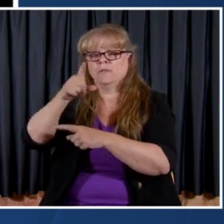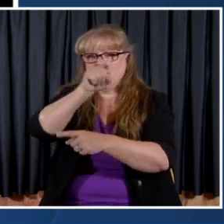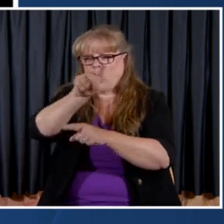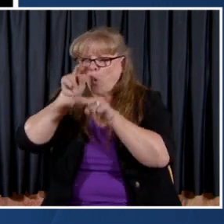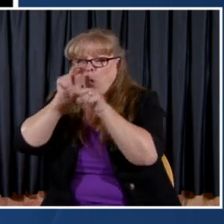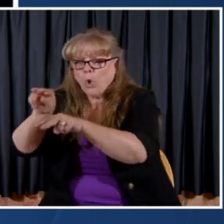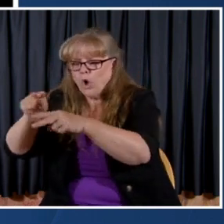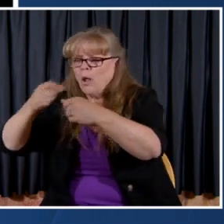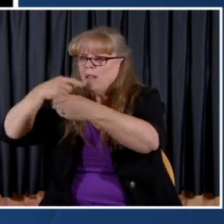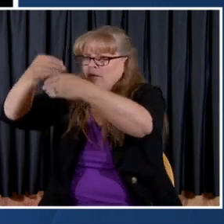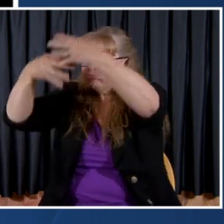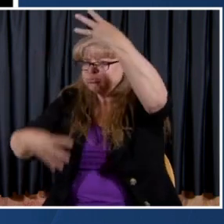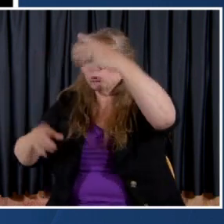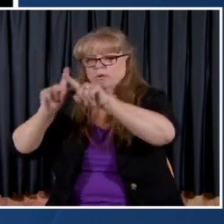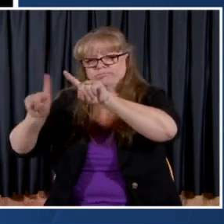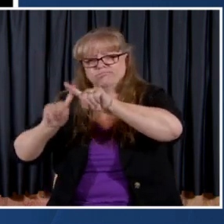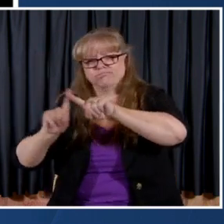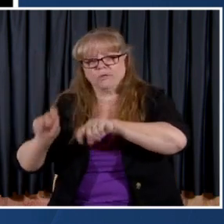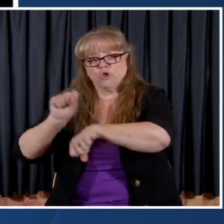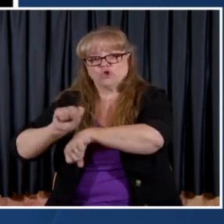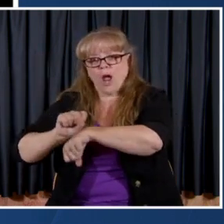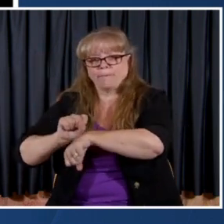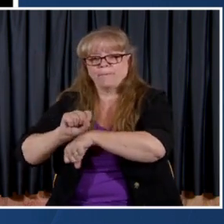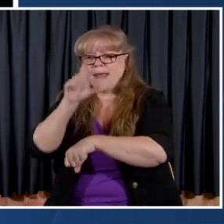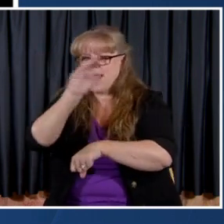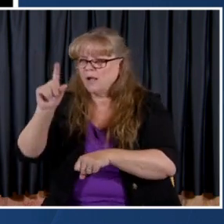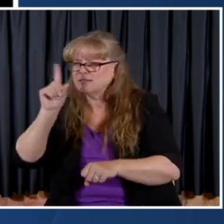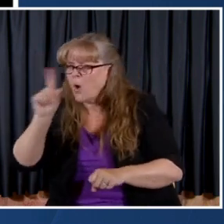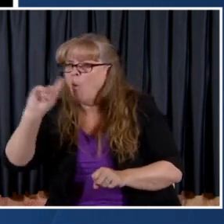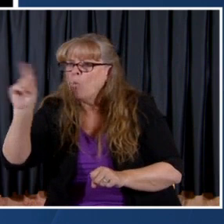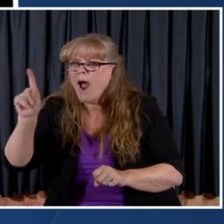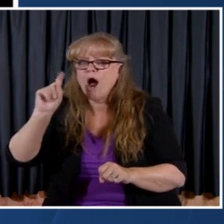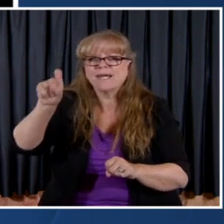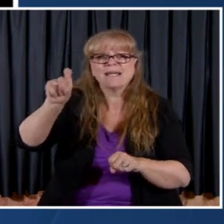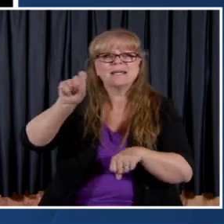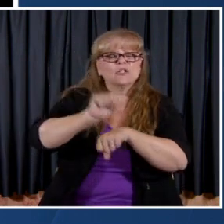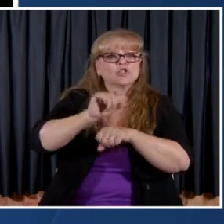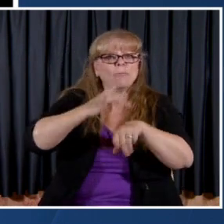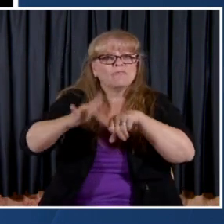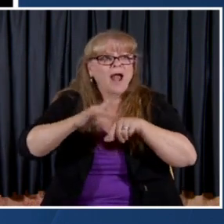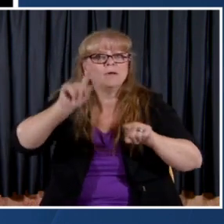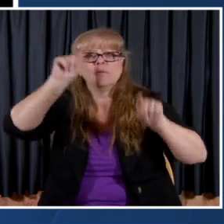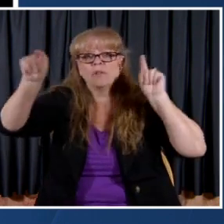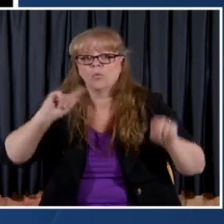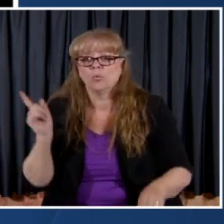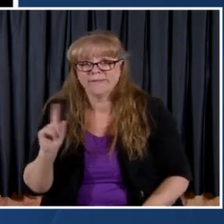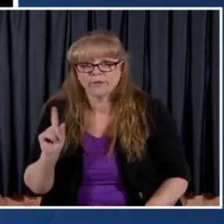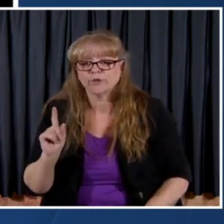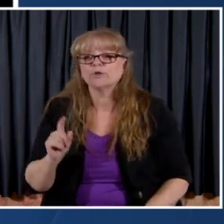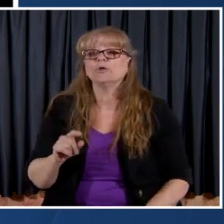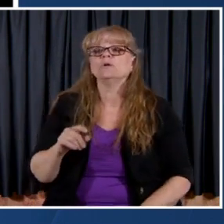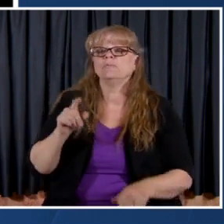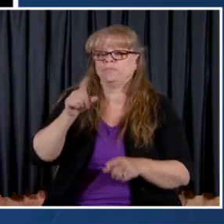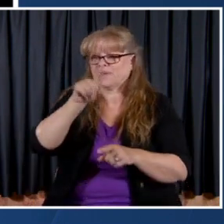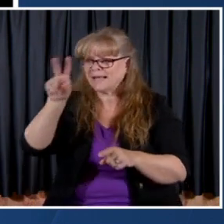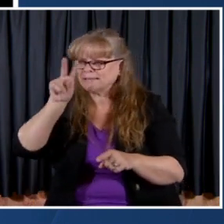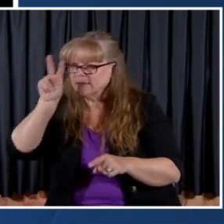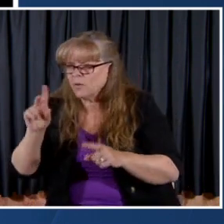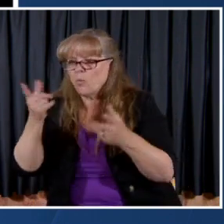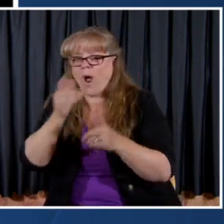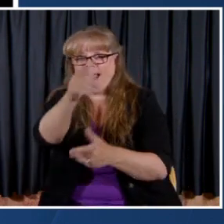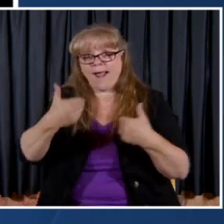to make sure that you're the right match. There are additional hiring opportunities in grocery stores and Amazon as well. There